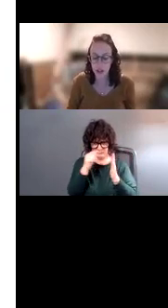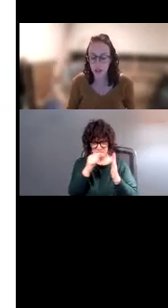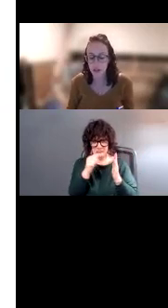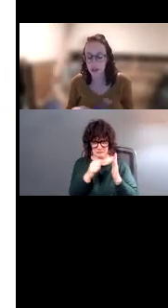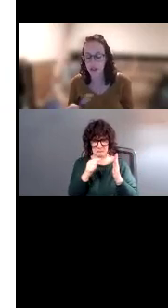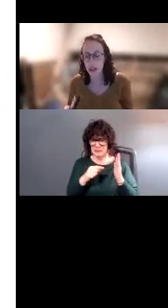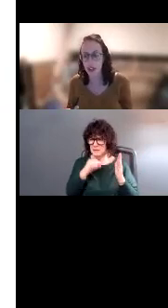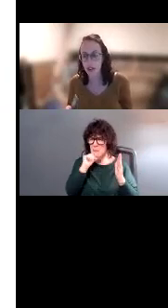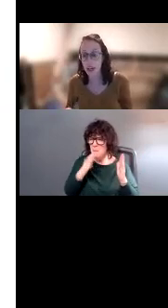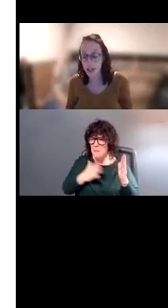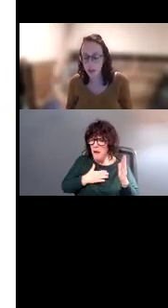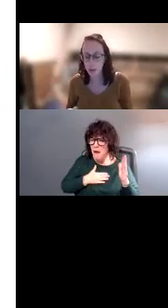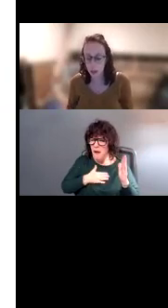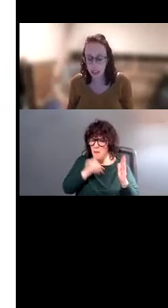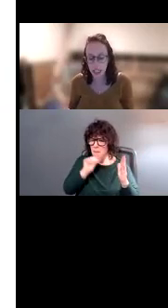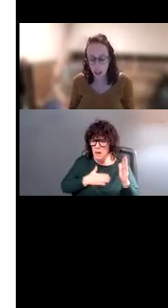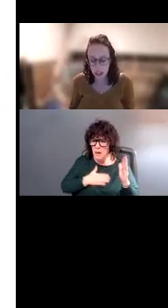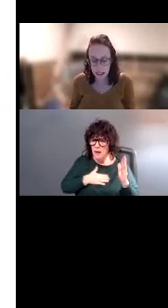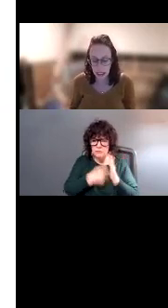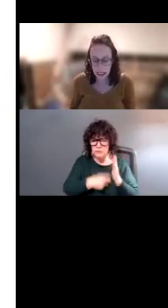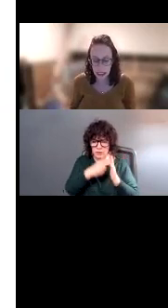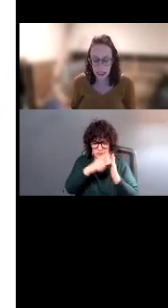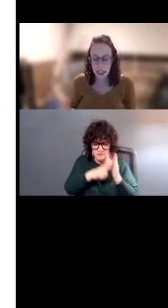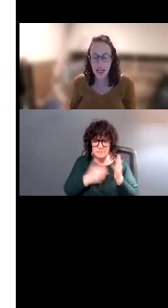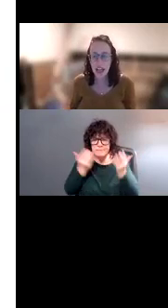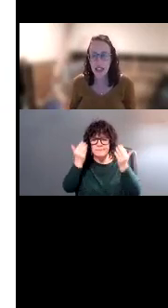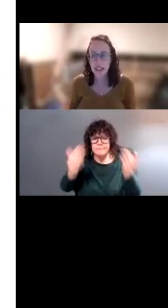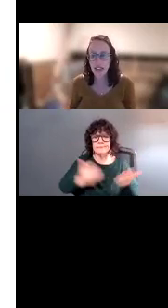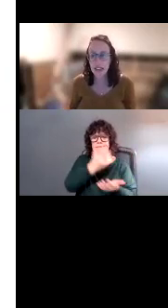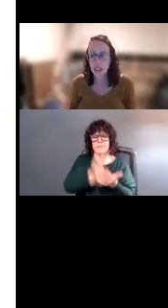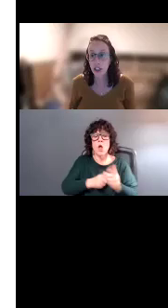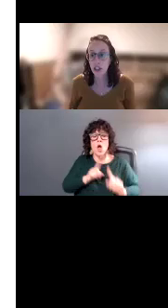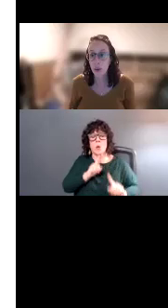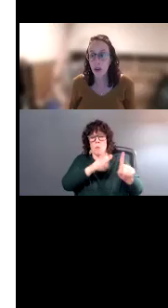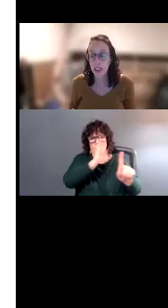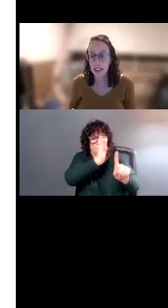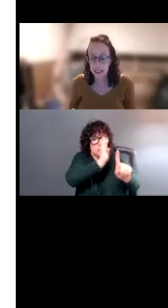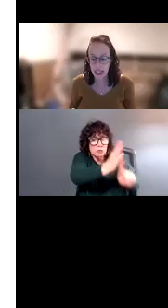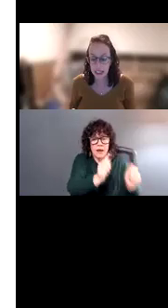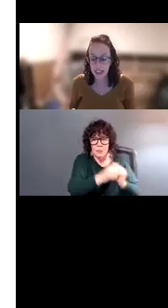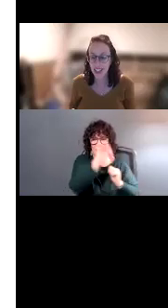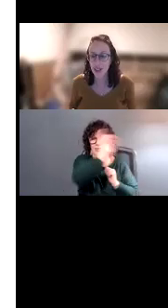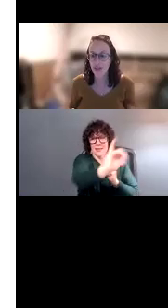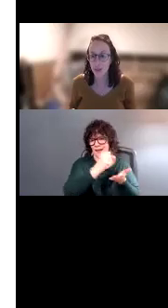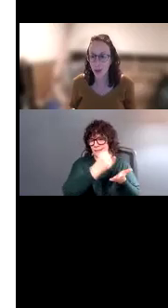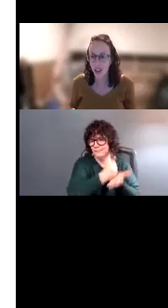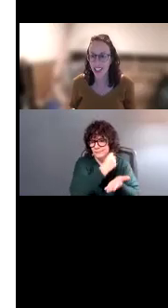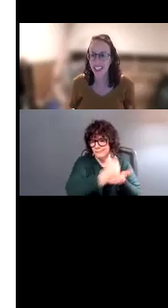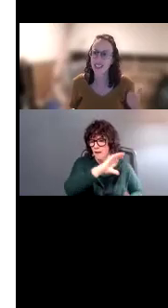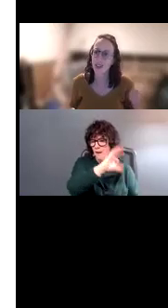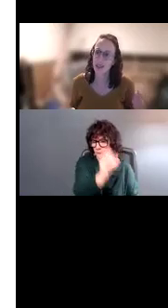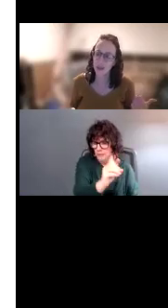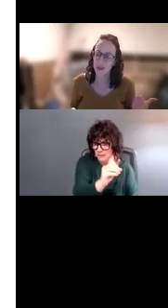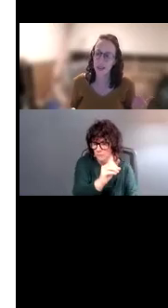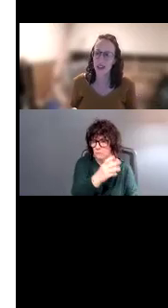and also the credit reporting agency. And they're going to want to see that you've reported